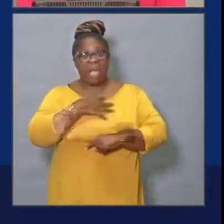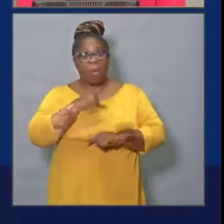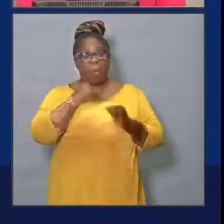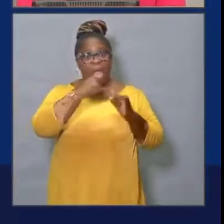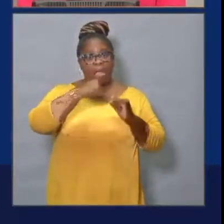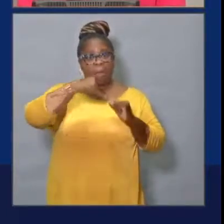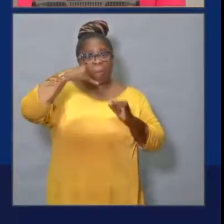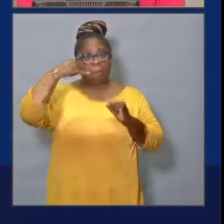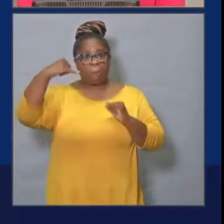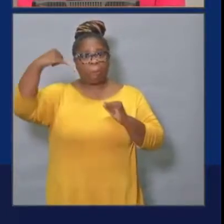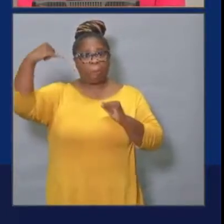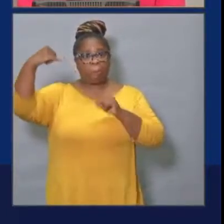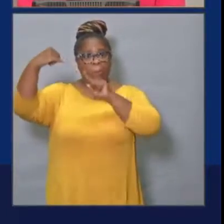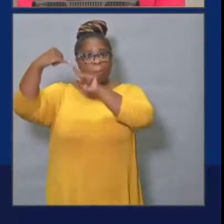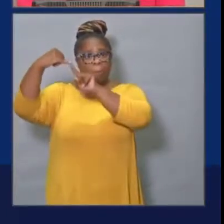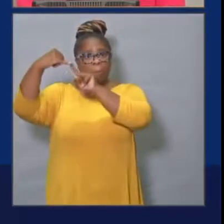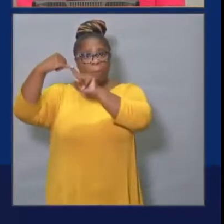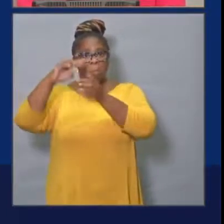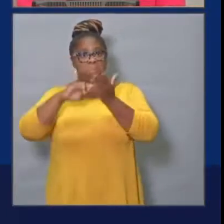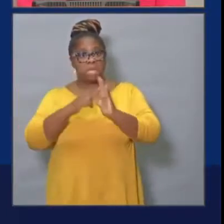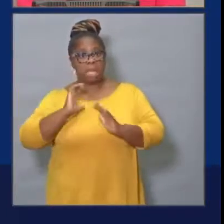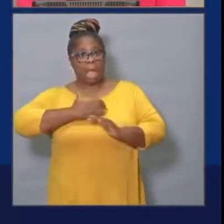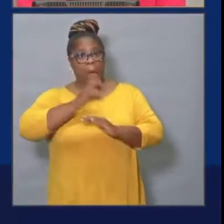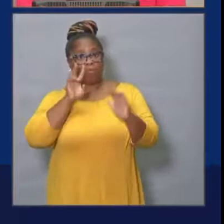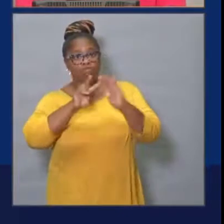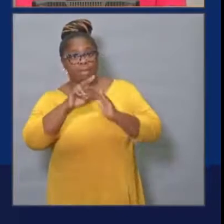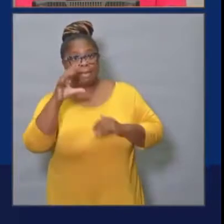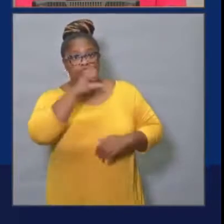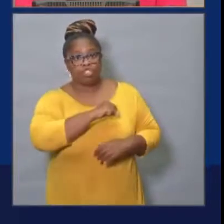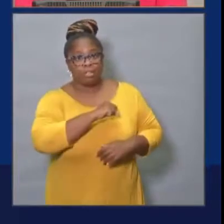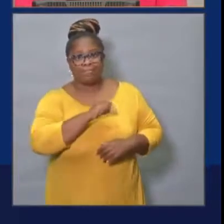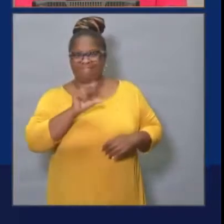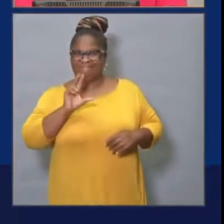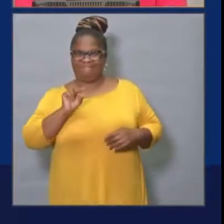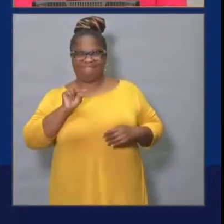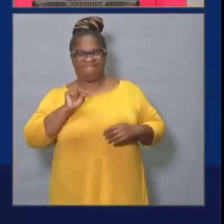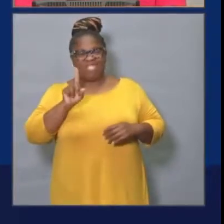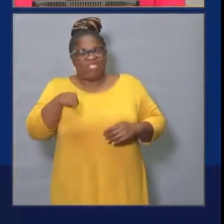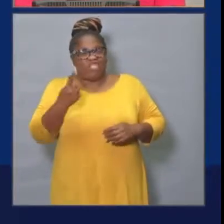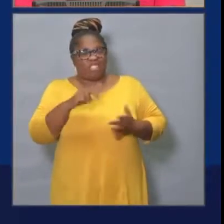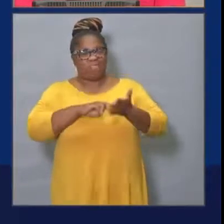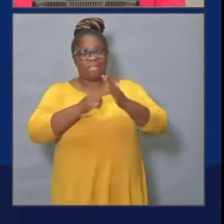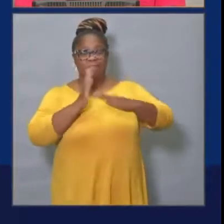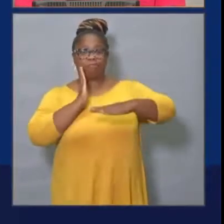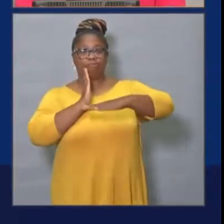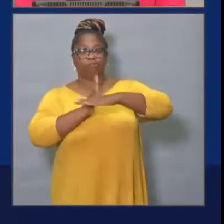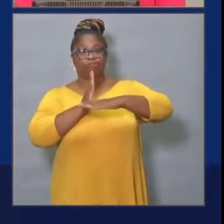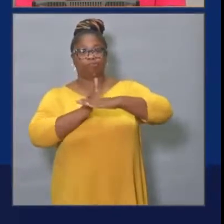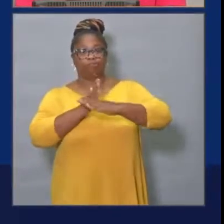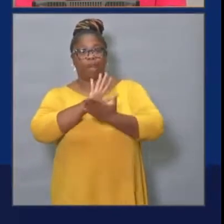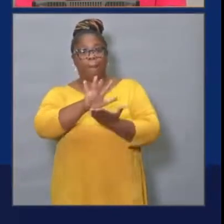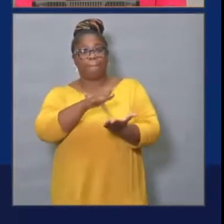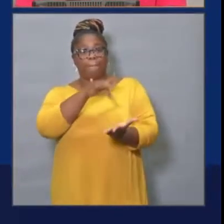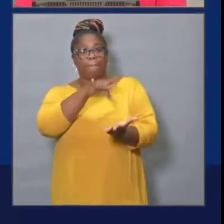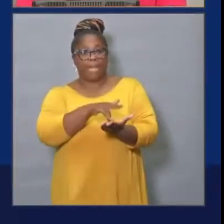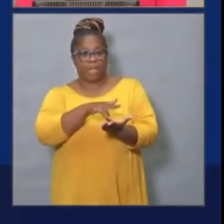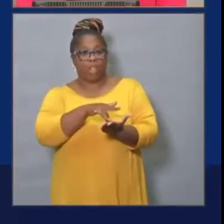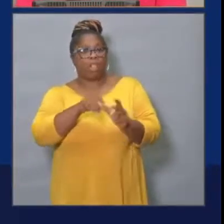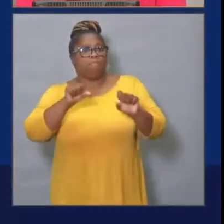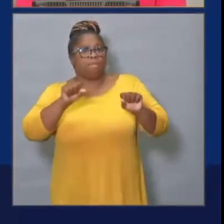shaded area is not one single prediction. It is just the middle road in what is a range of potential